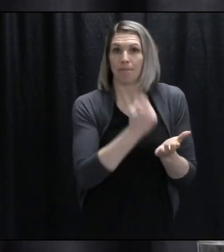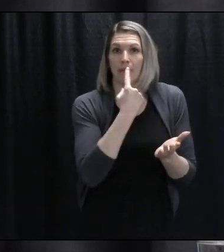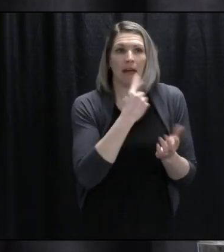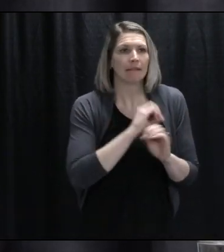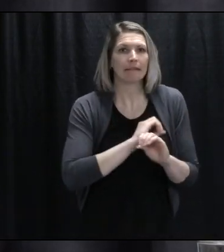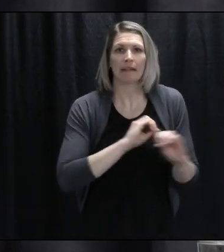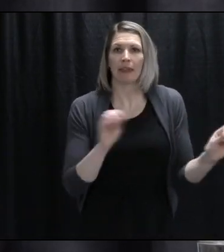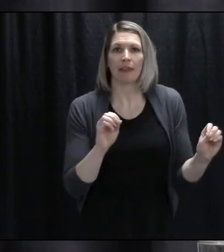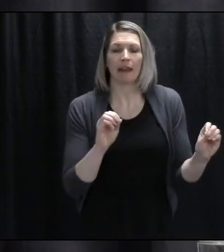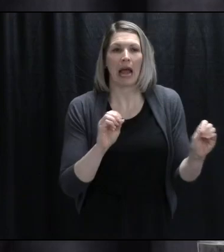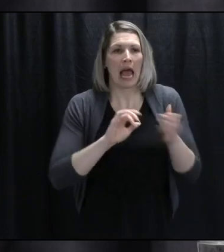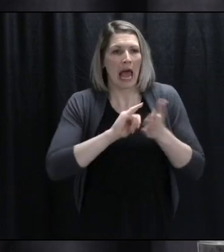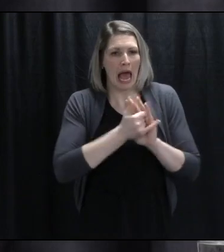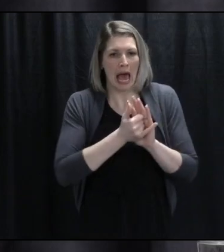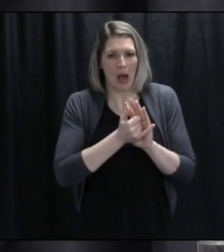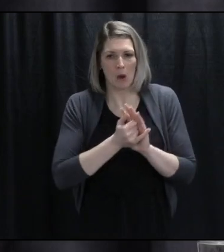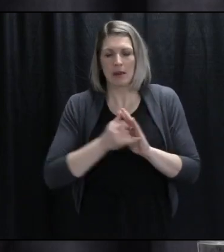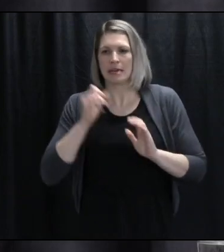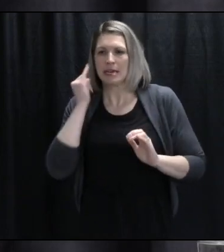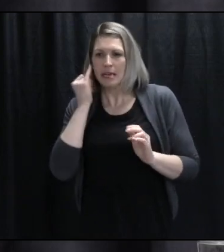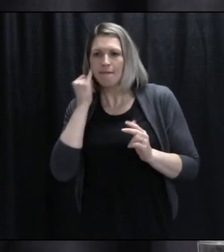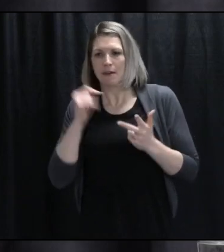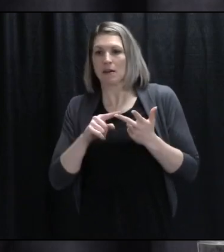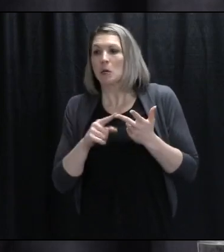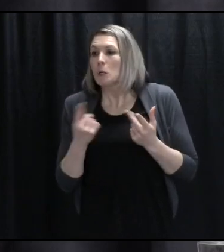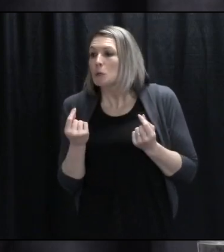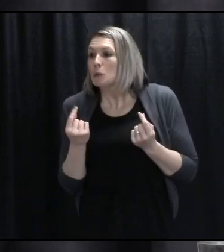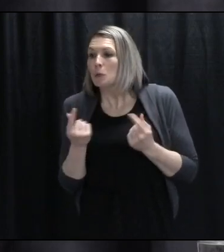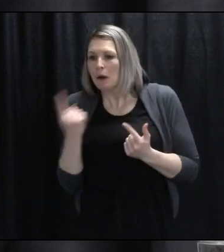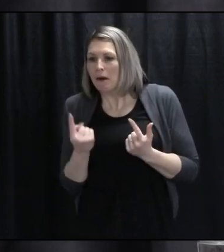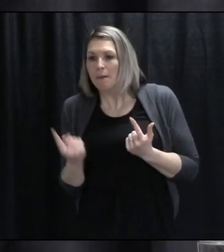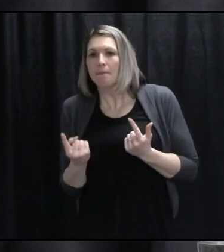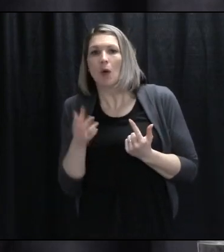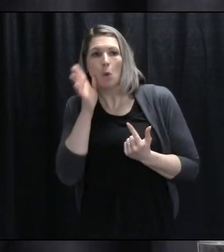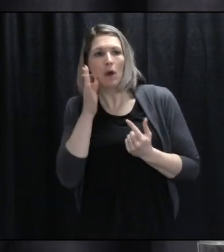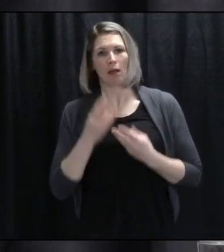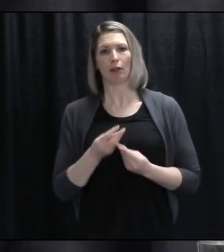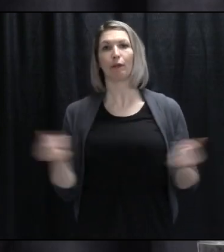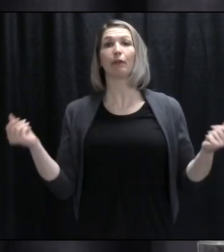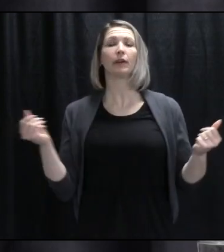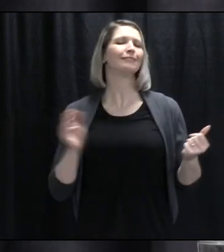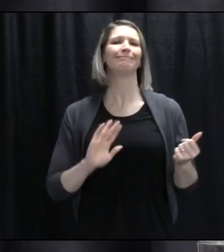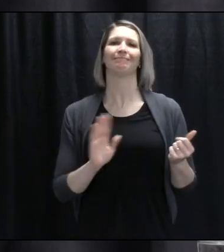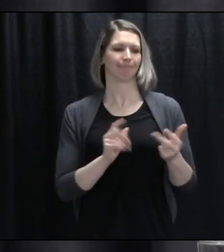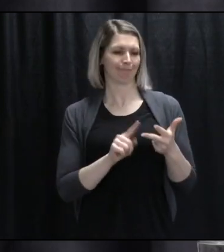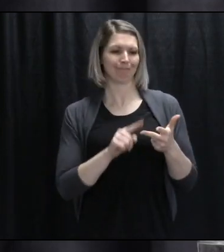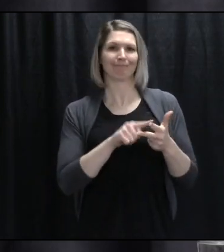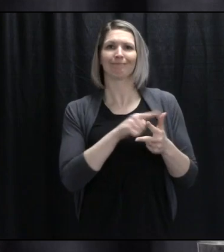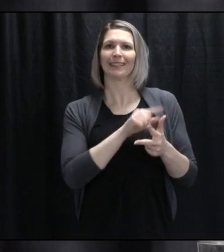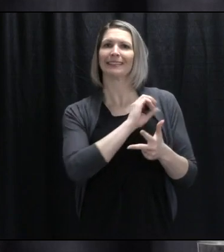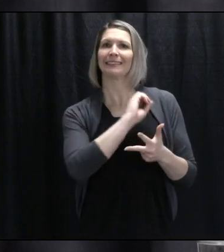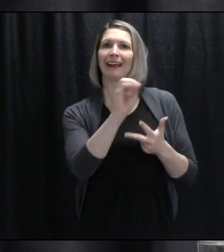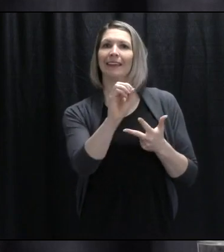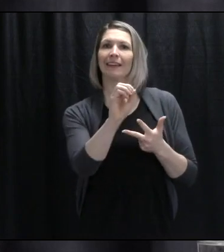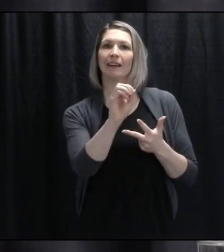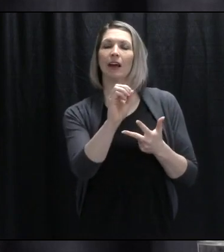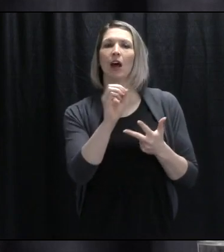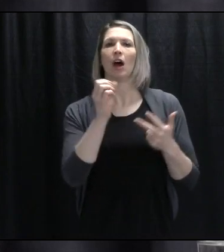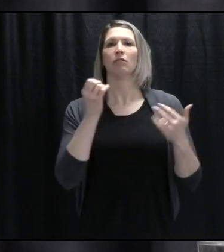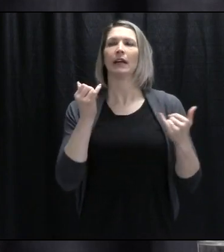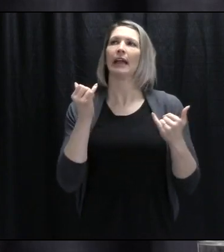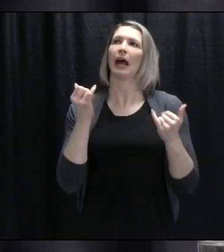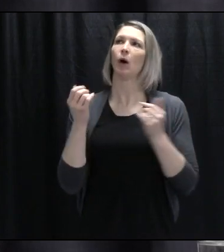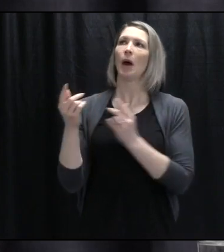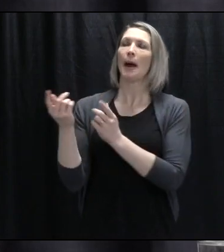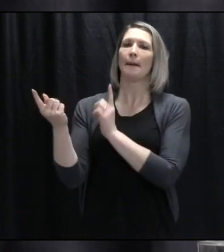I get a lot of emails each day, and one came in today from a scholar who'd been going through the memorial archives and picked a